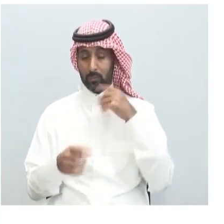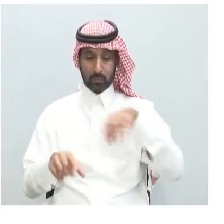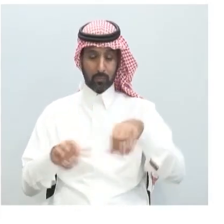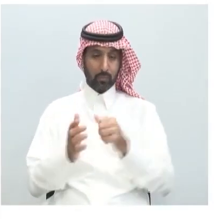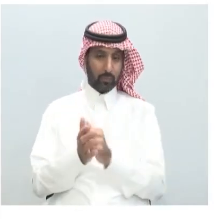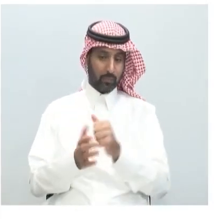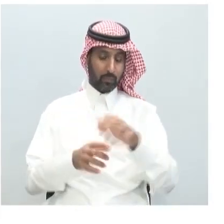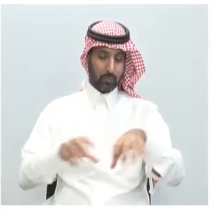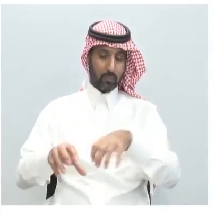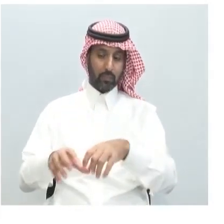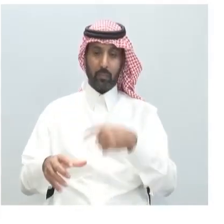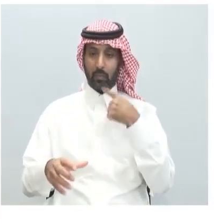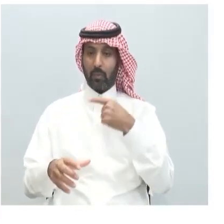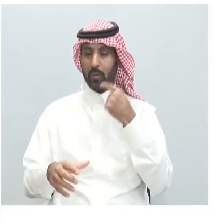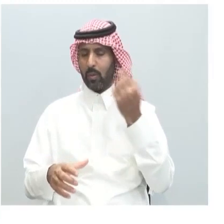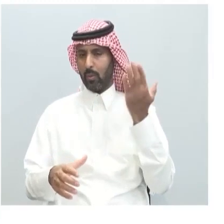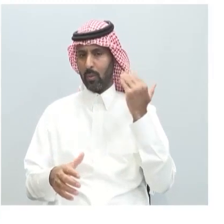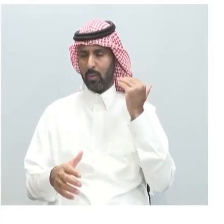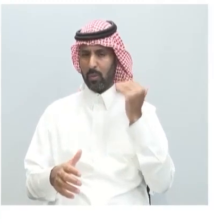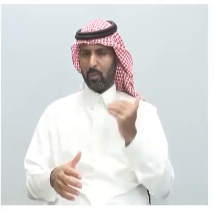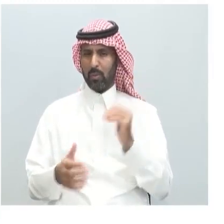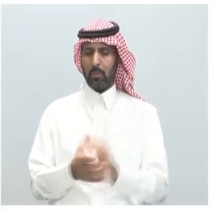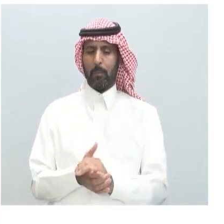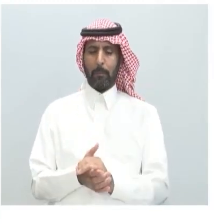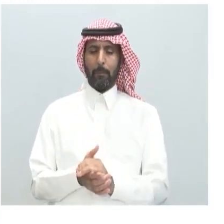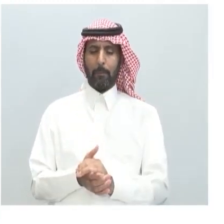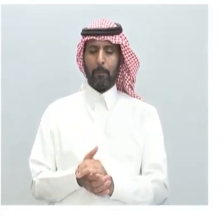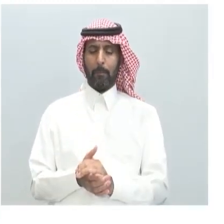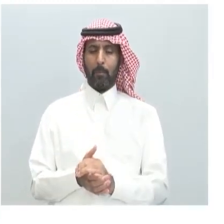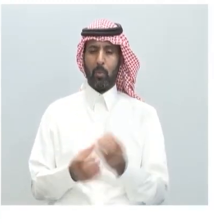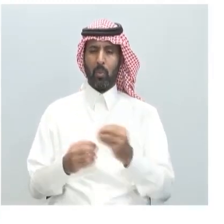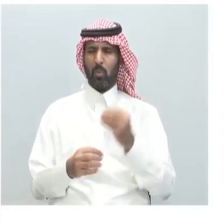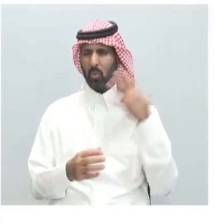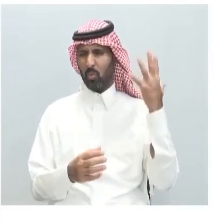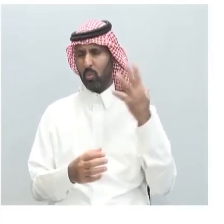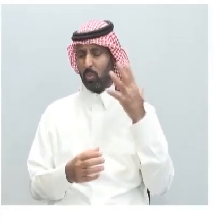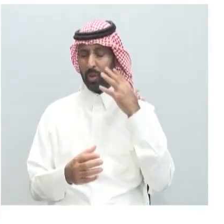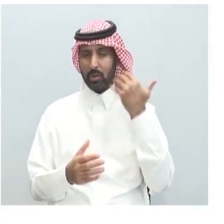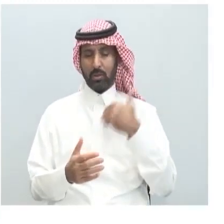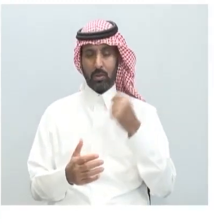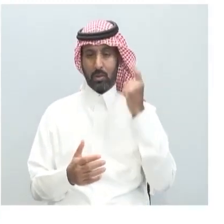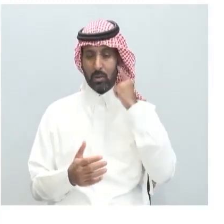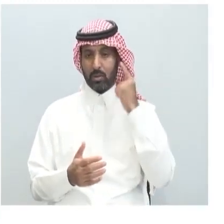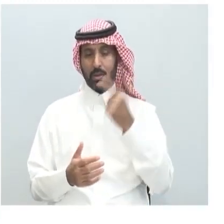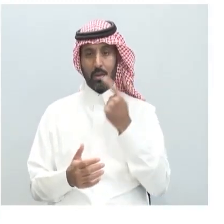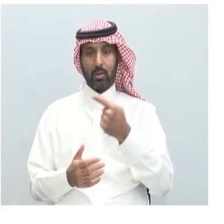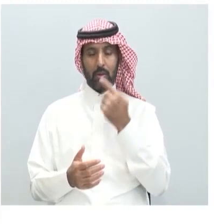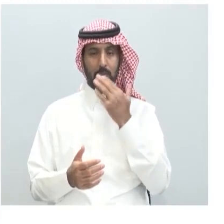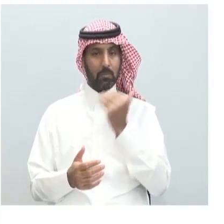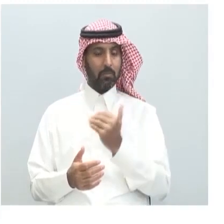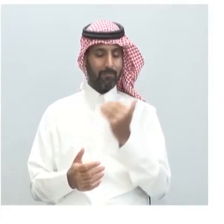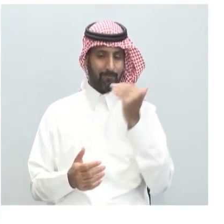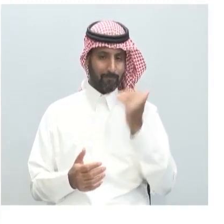talk loudly and softly. So the answer here is the neighbors talk too loudly. They don't talk